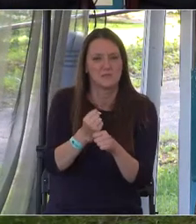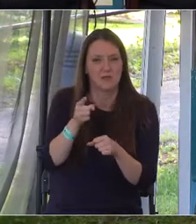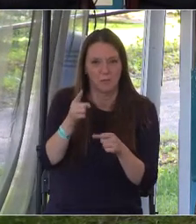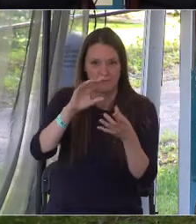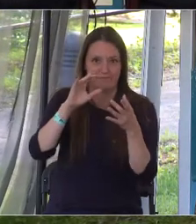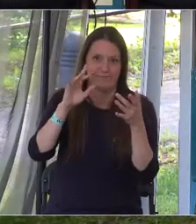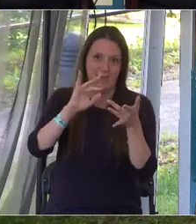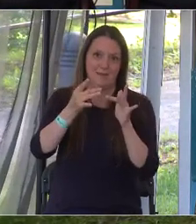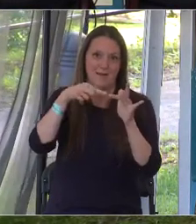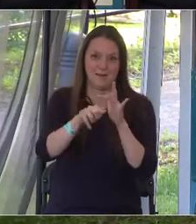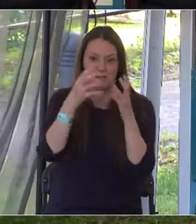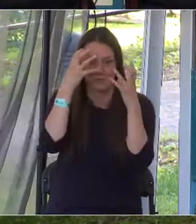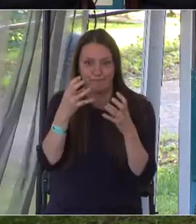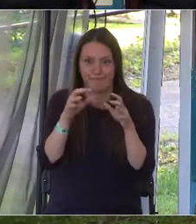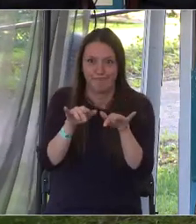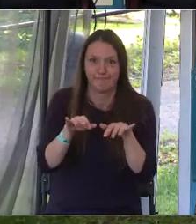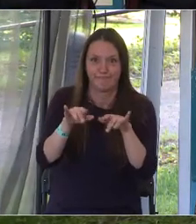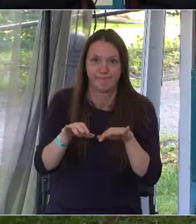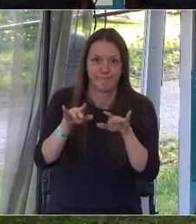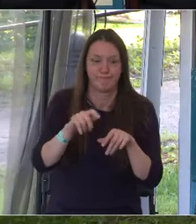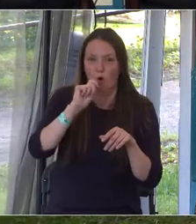why are they like that? And